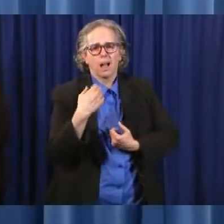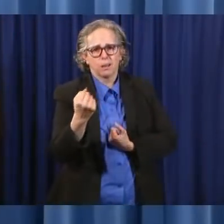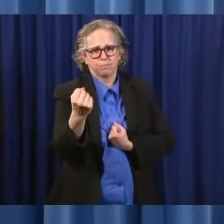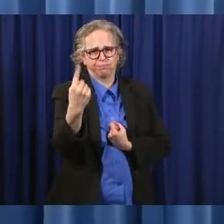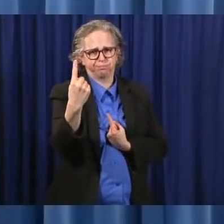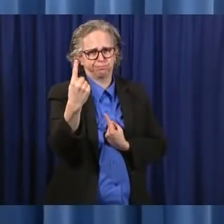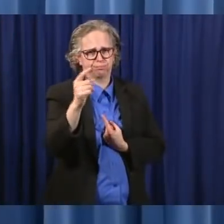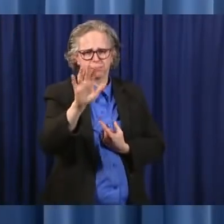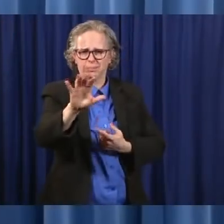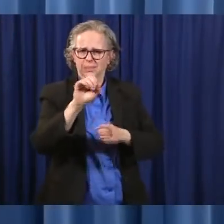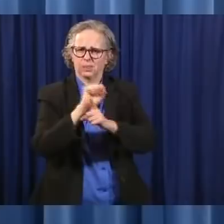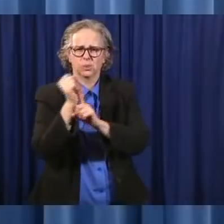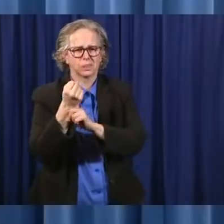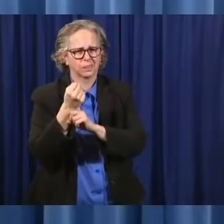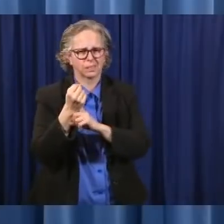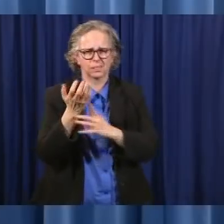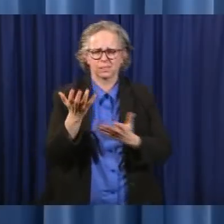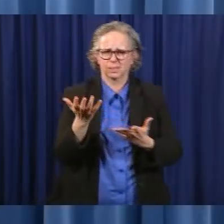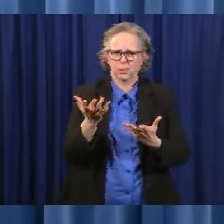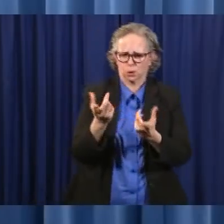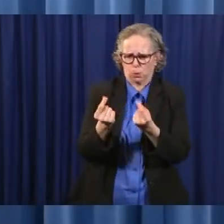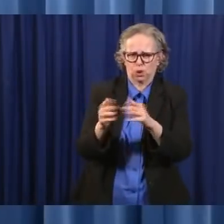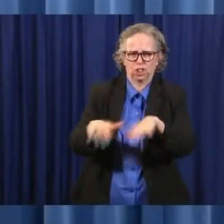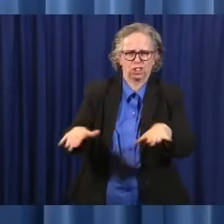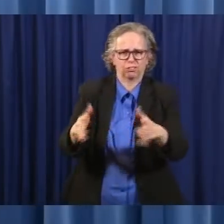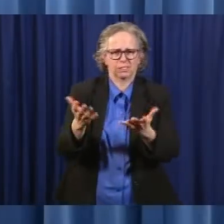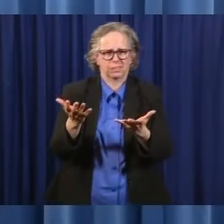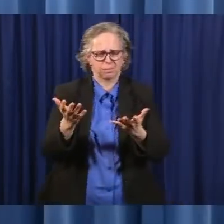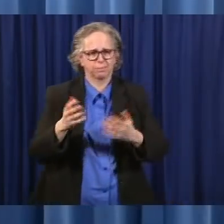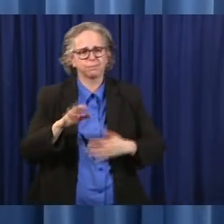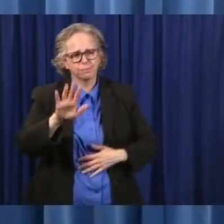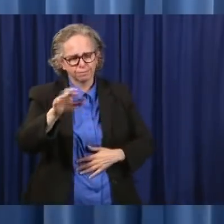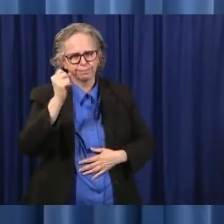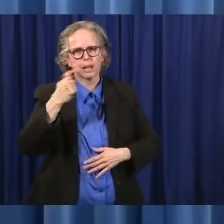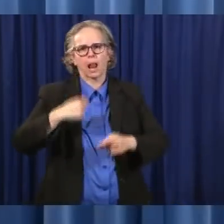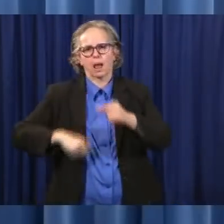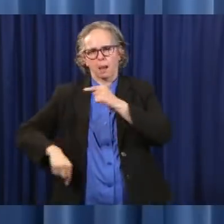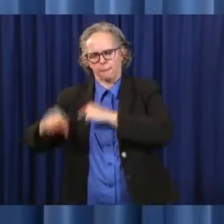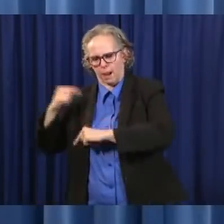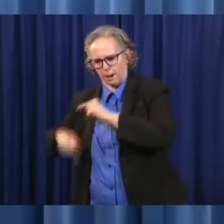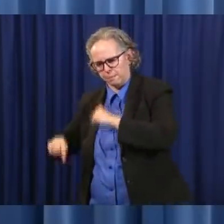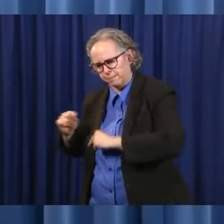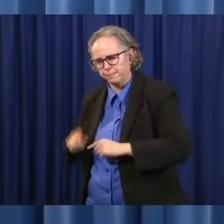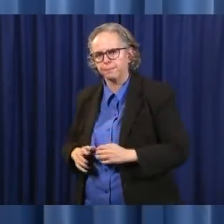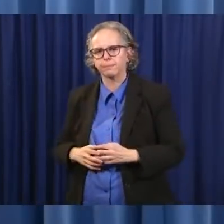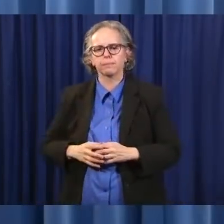This is not something, and let me just go back.